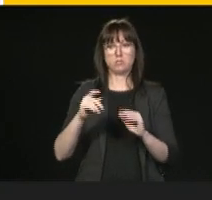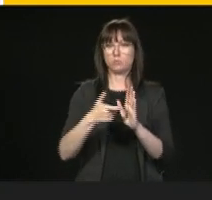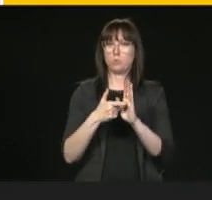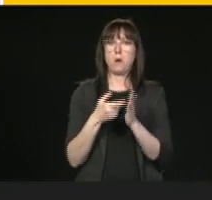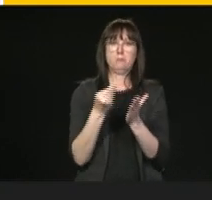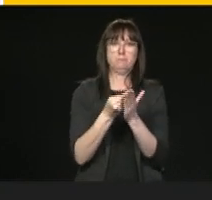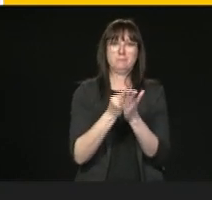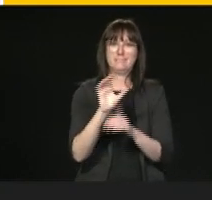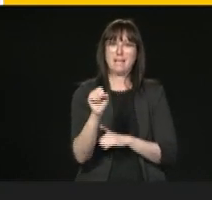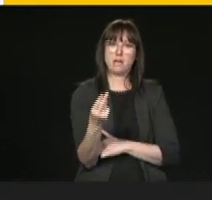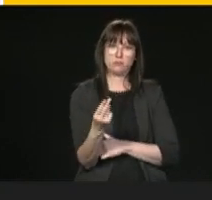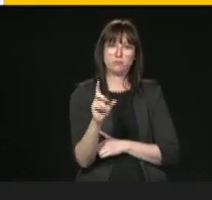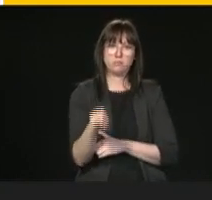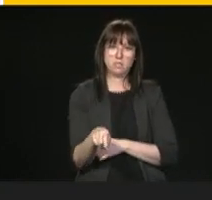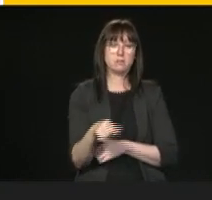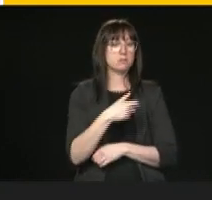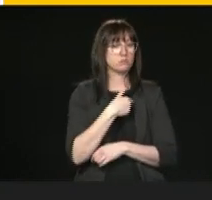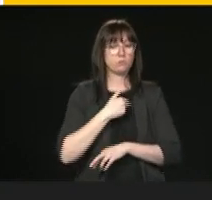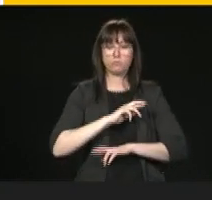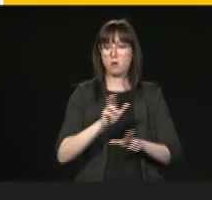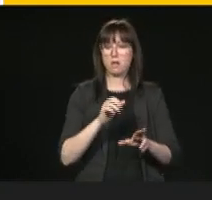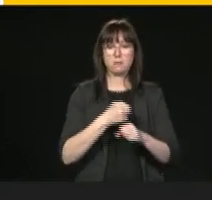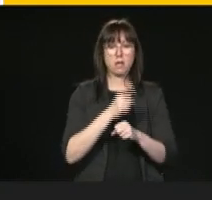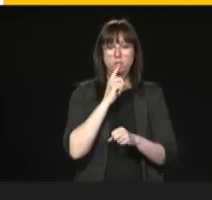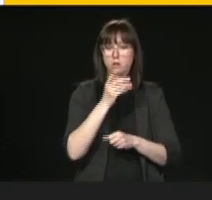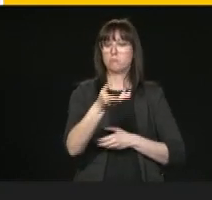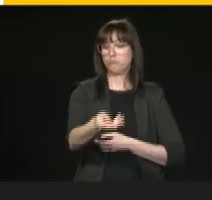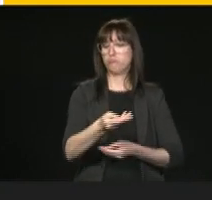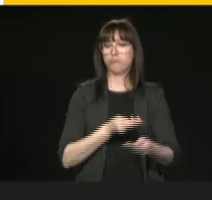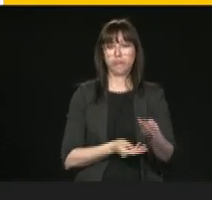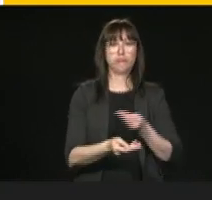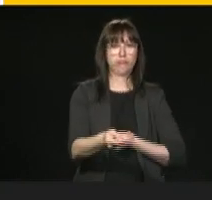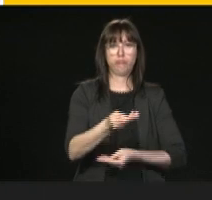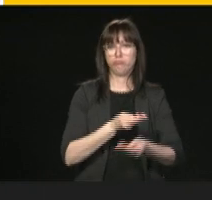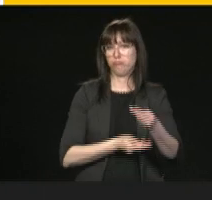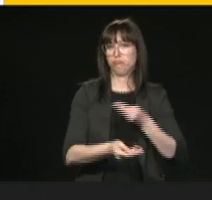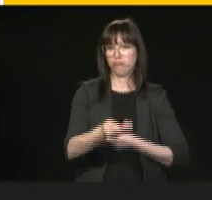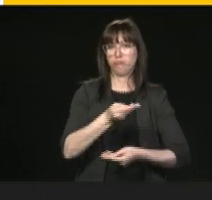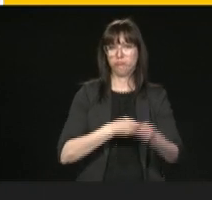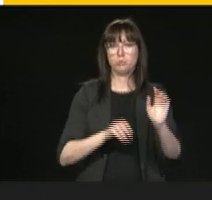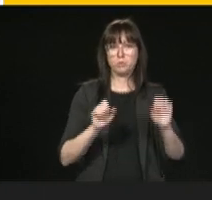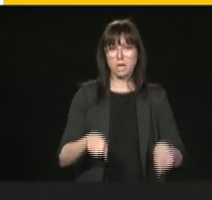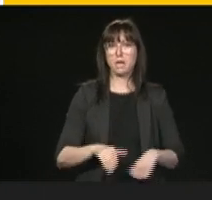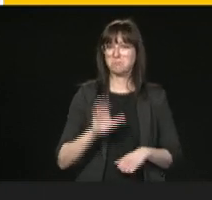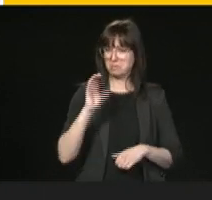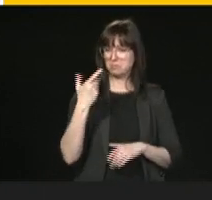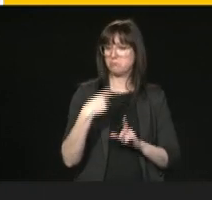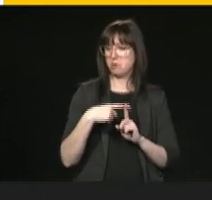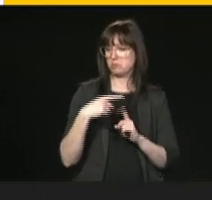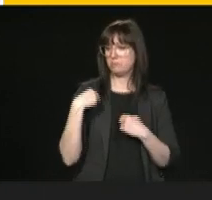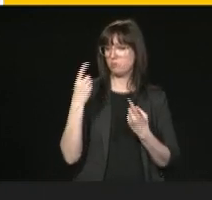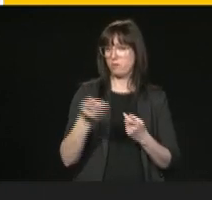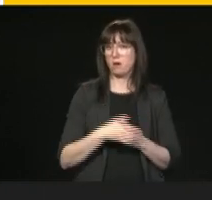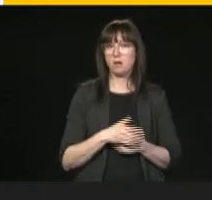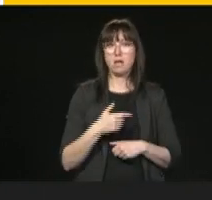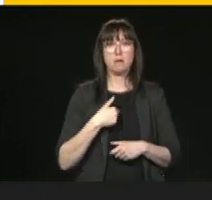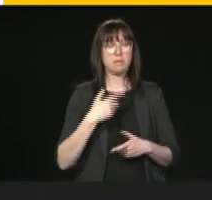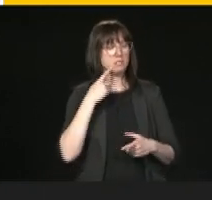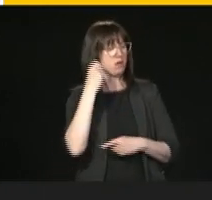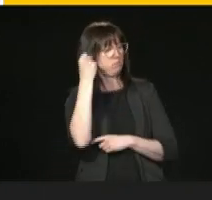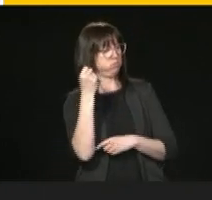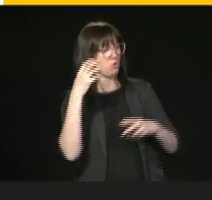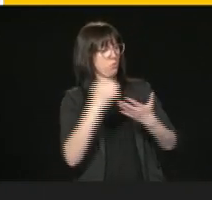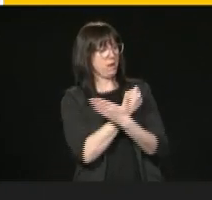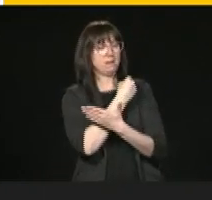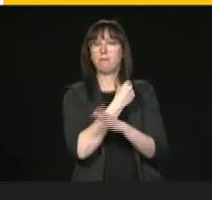both directions. And it appears to be, we're off to a good start. I'm not going to declare victory, of course, because we haven't done something for every province